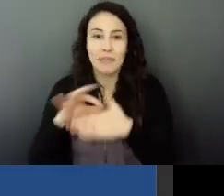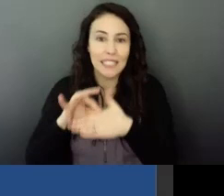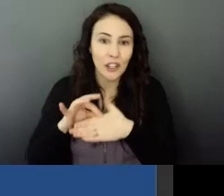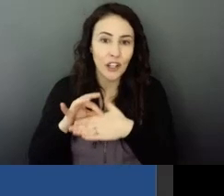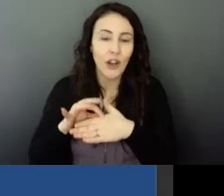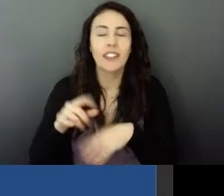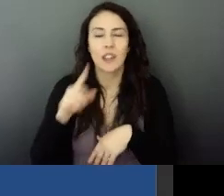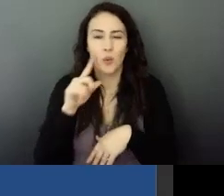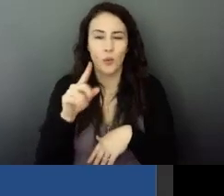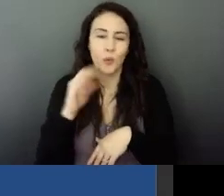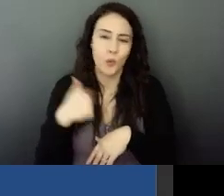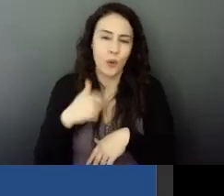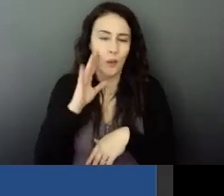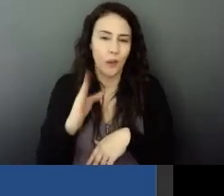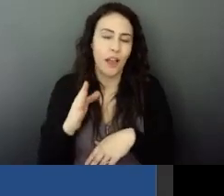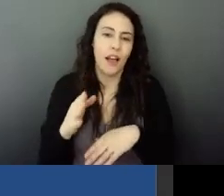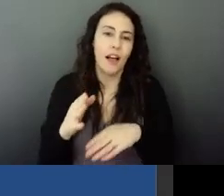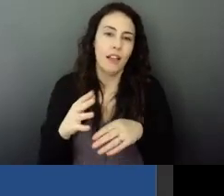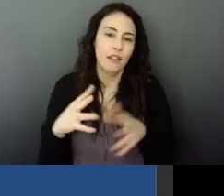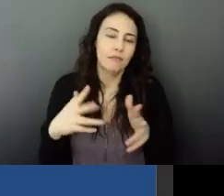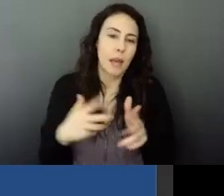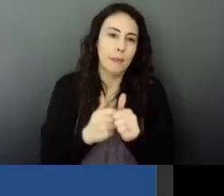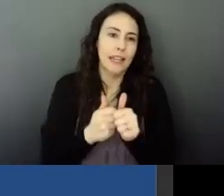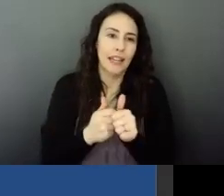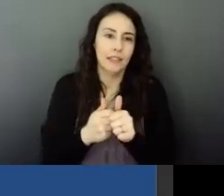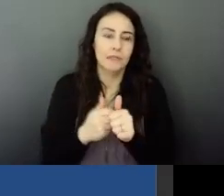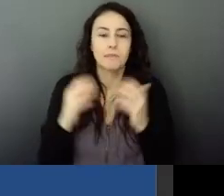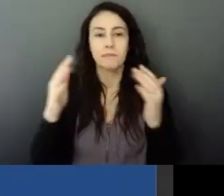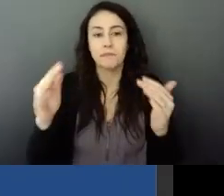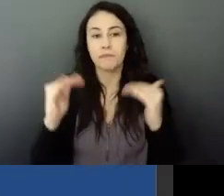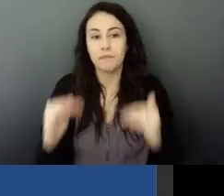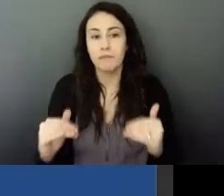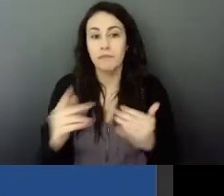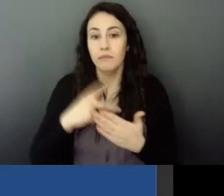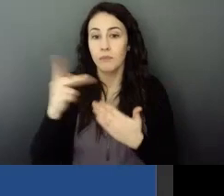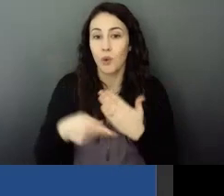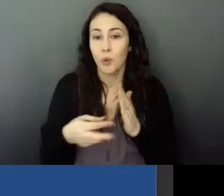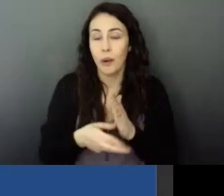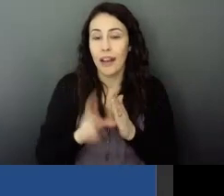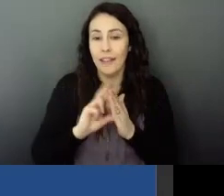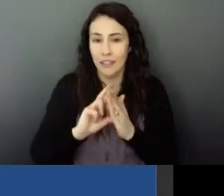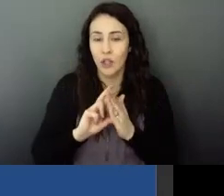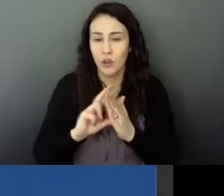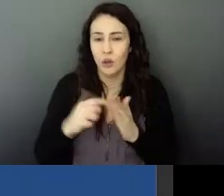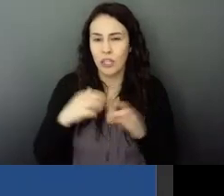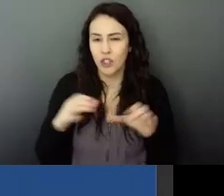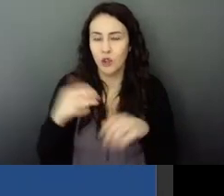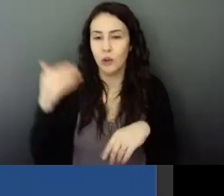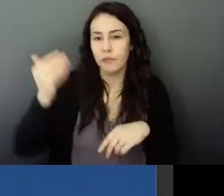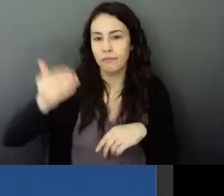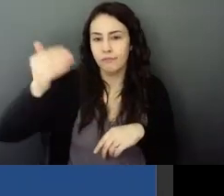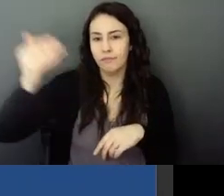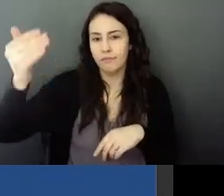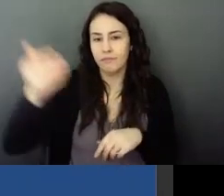updates. Program review, which we do every couple of years. We look at the programs, we look at